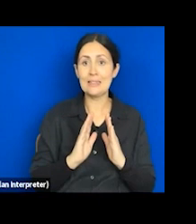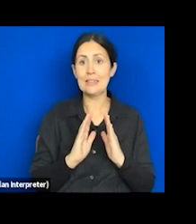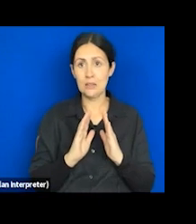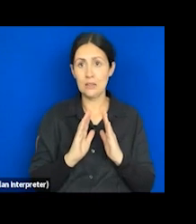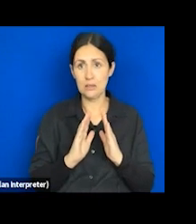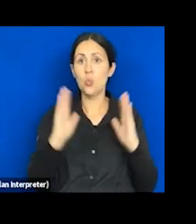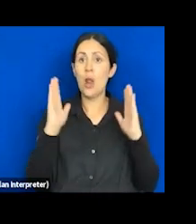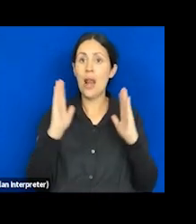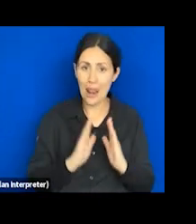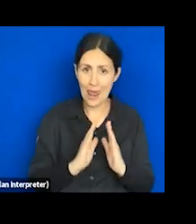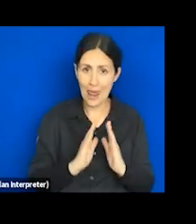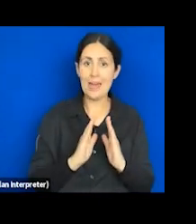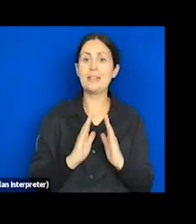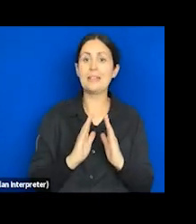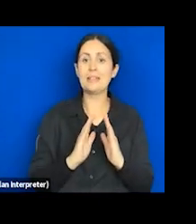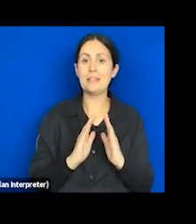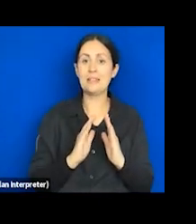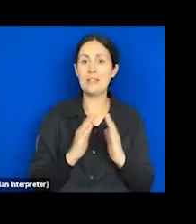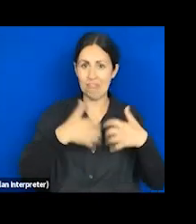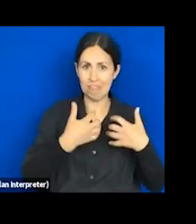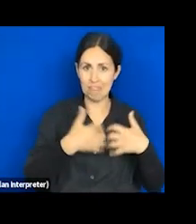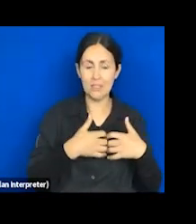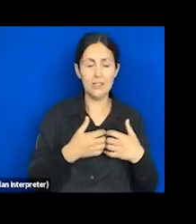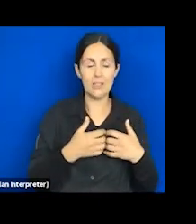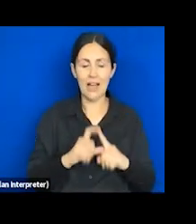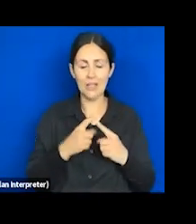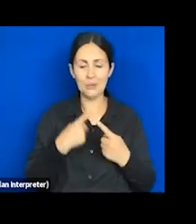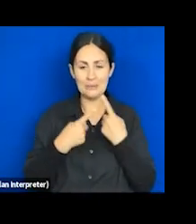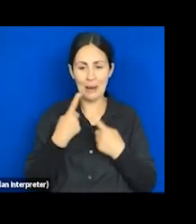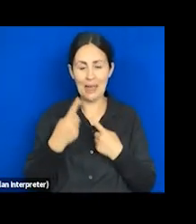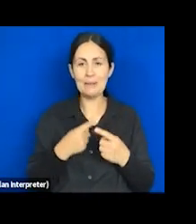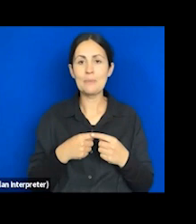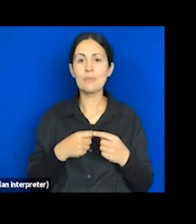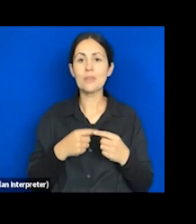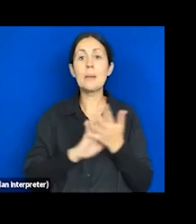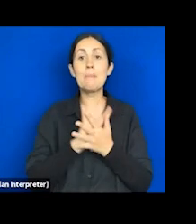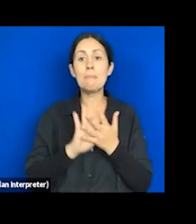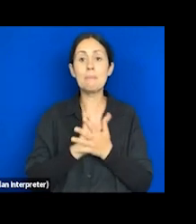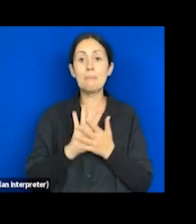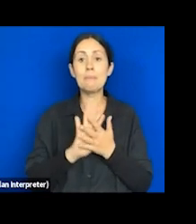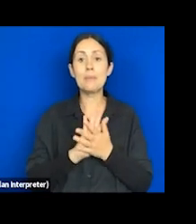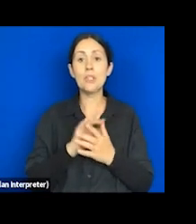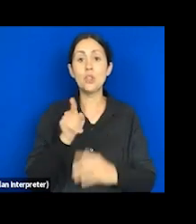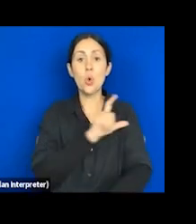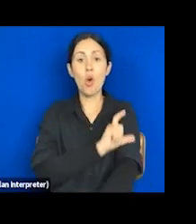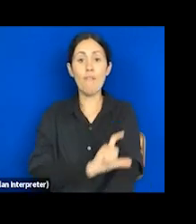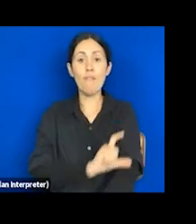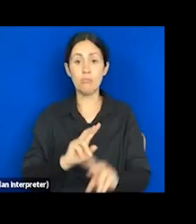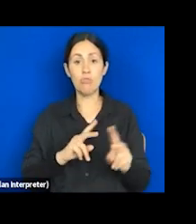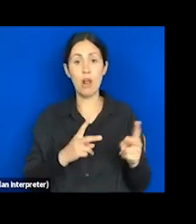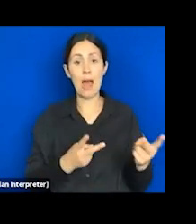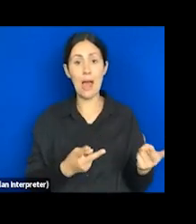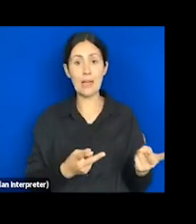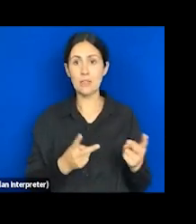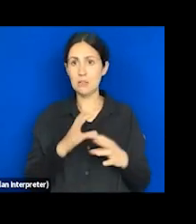mean in English? It's the relaxation of confidence in our